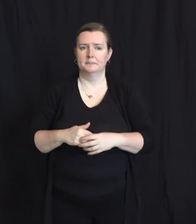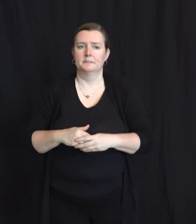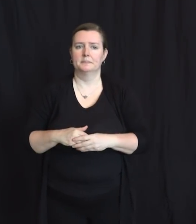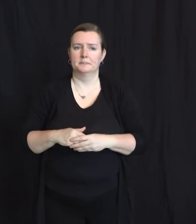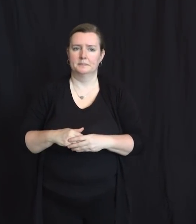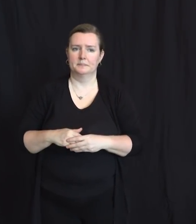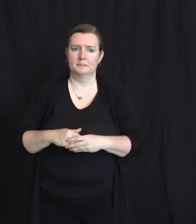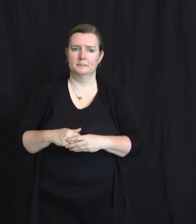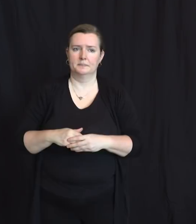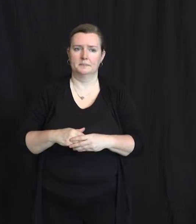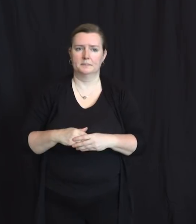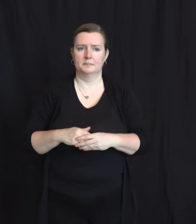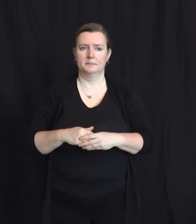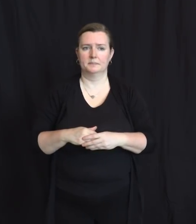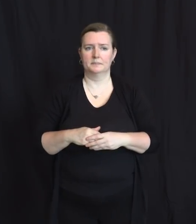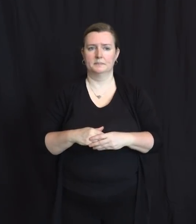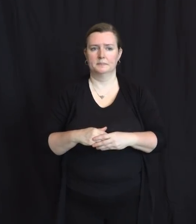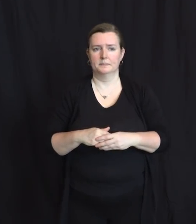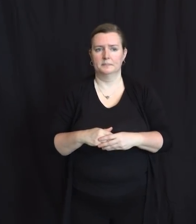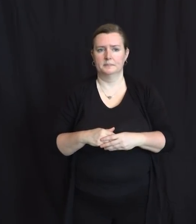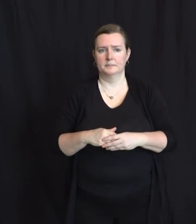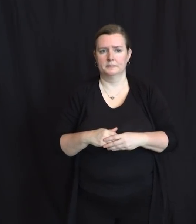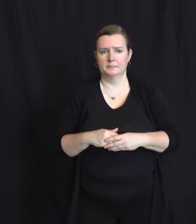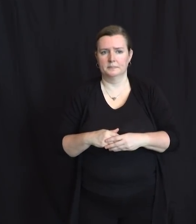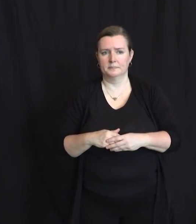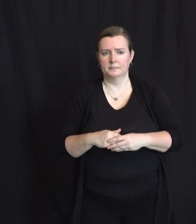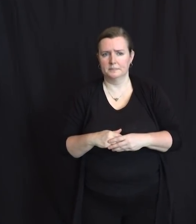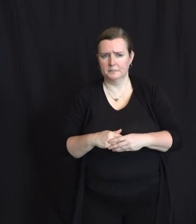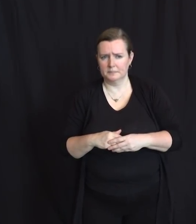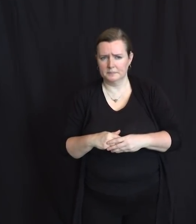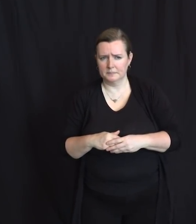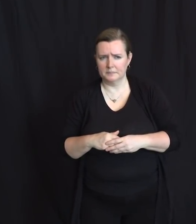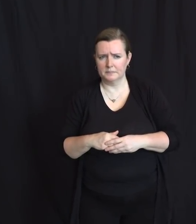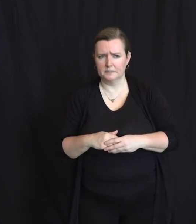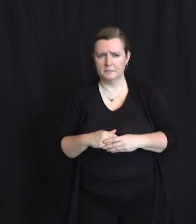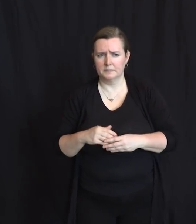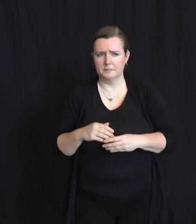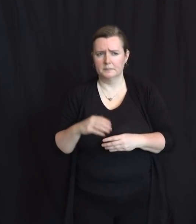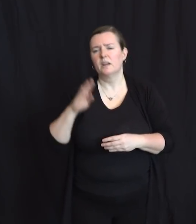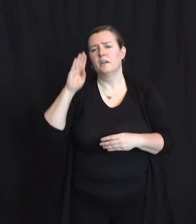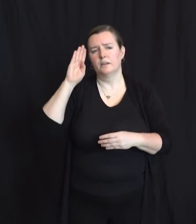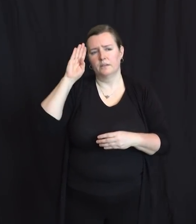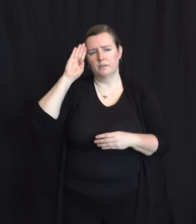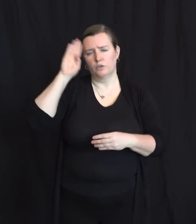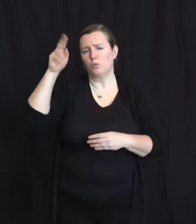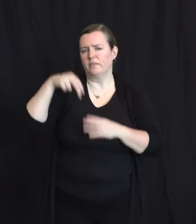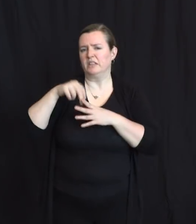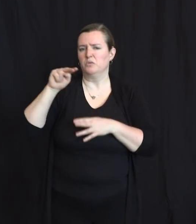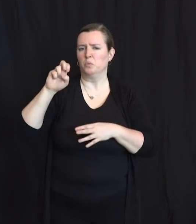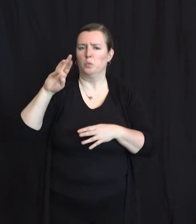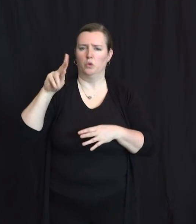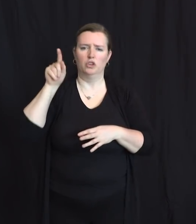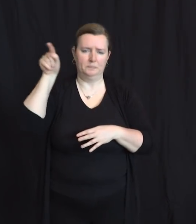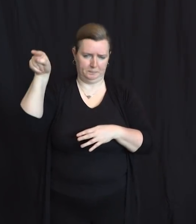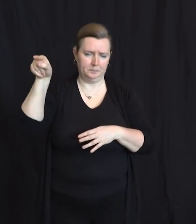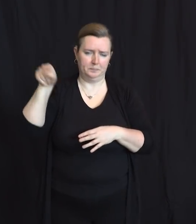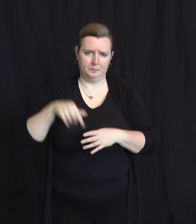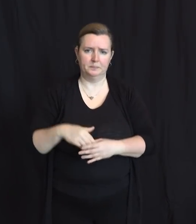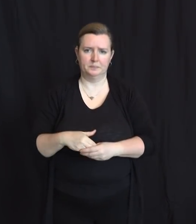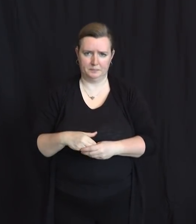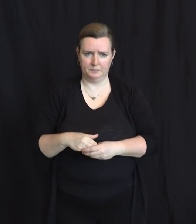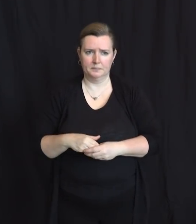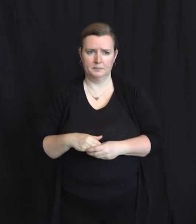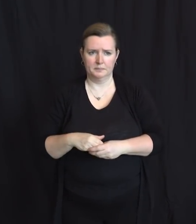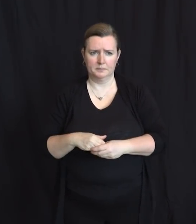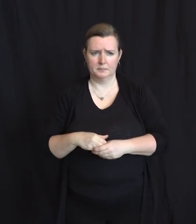based on this same high-throughput testing developed at Rutgers, New Brunswick. Indeed, a paper just came out yesterday from Yale showing